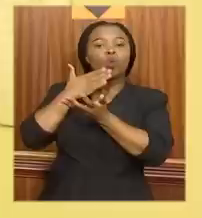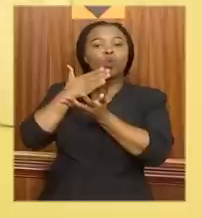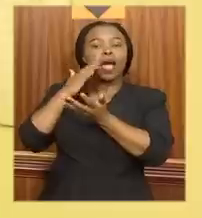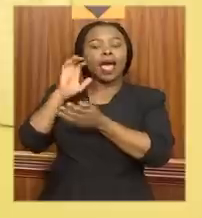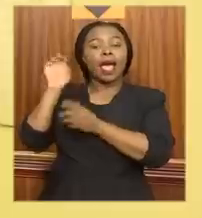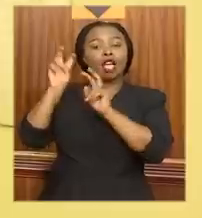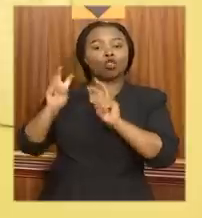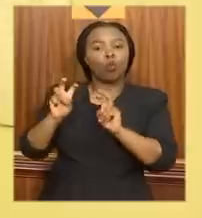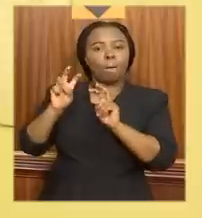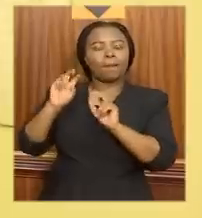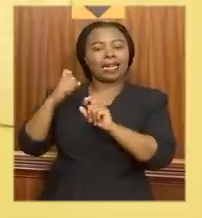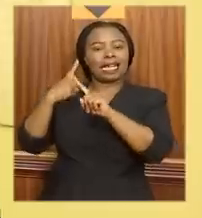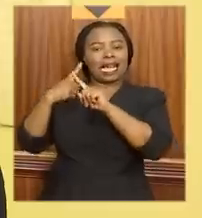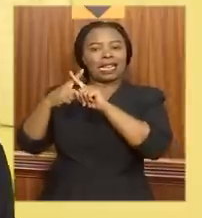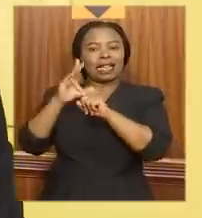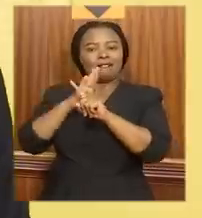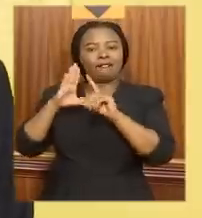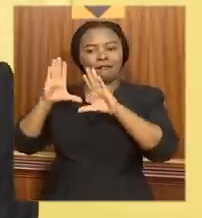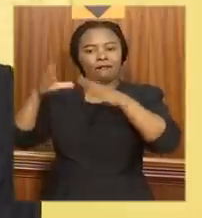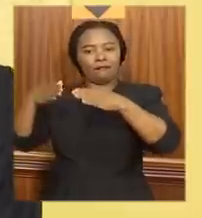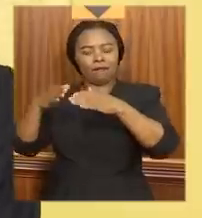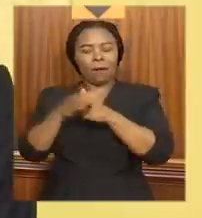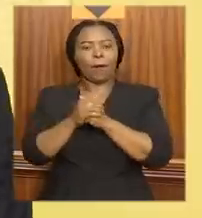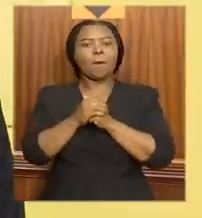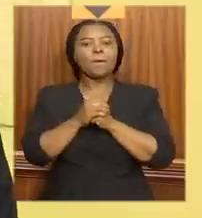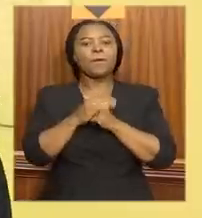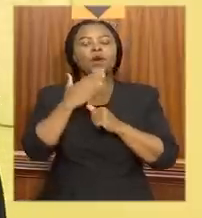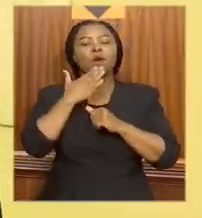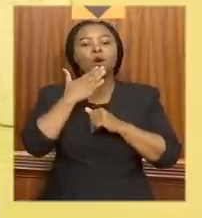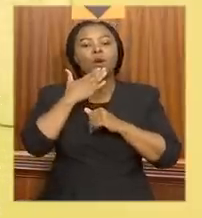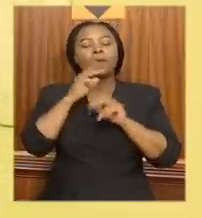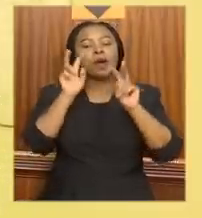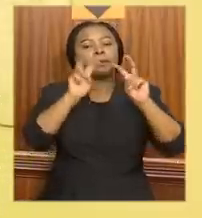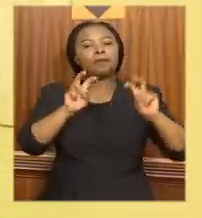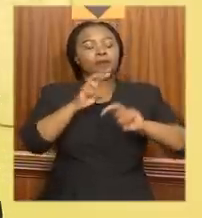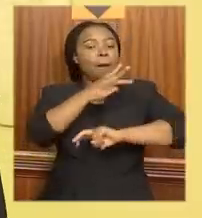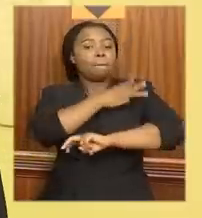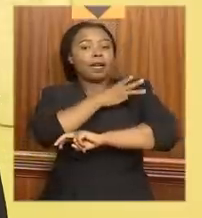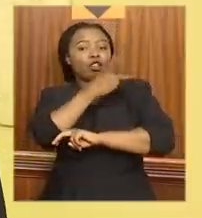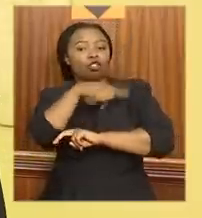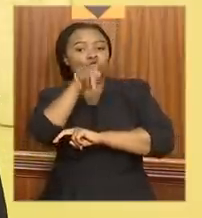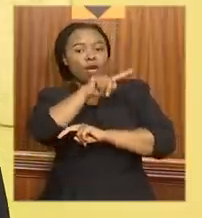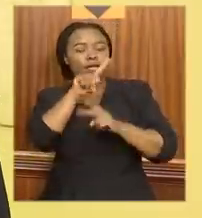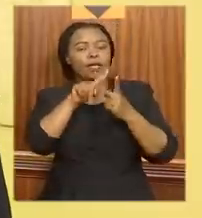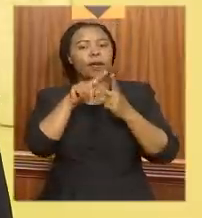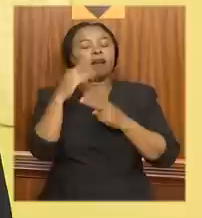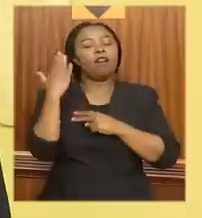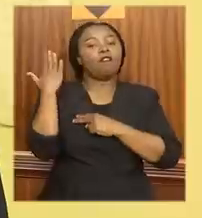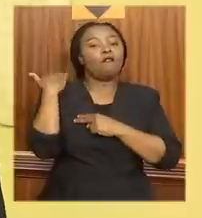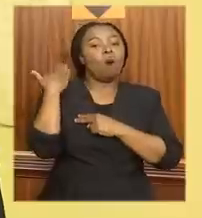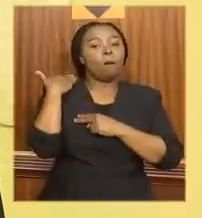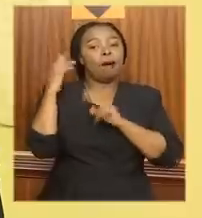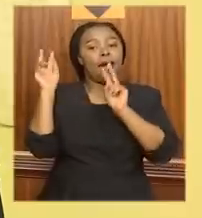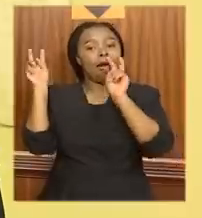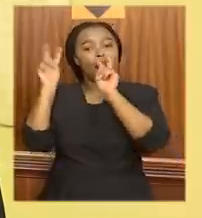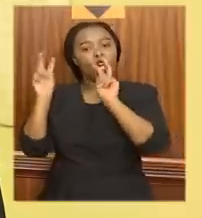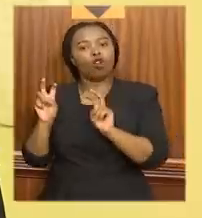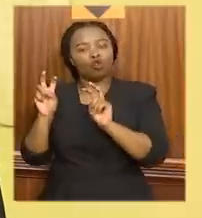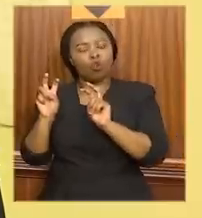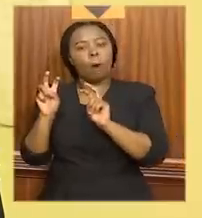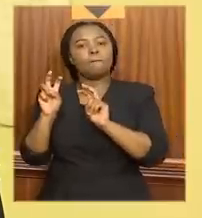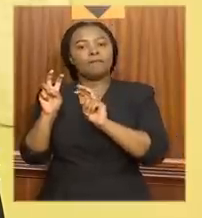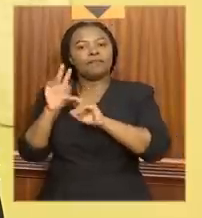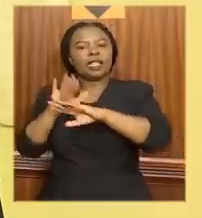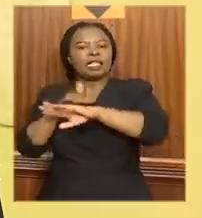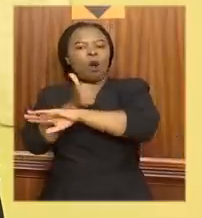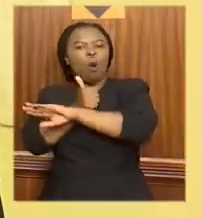management, with power station managers and former Eskom personnel. I've